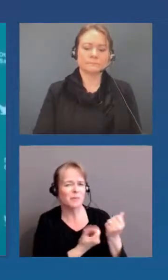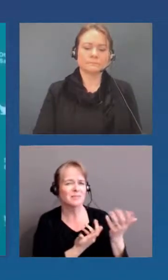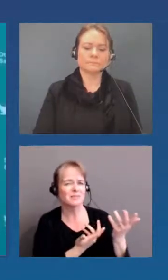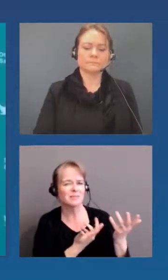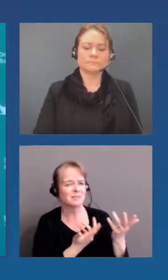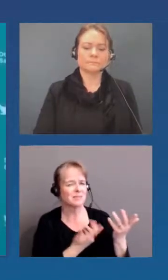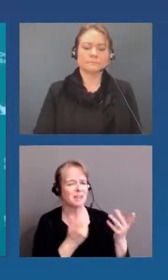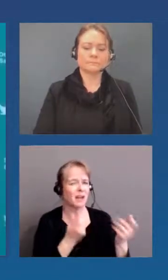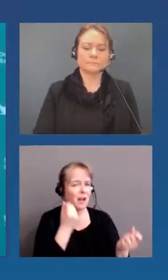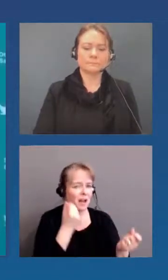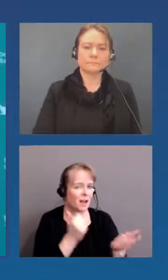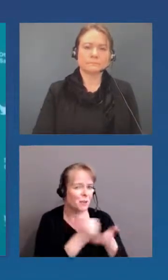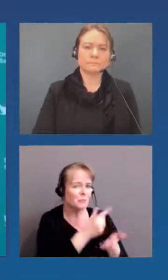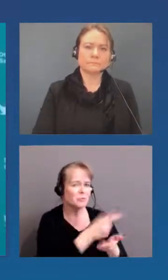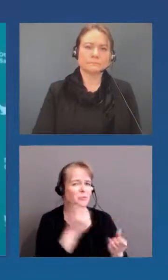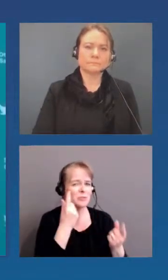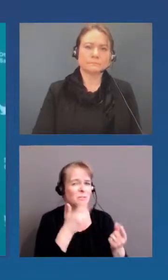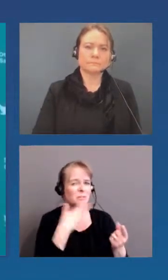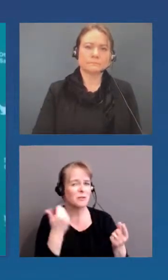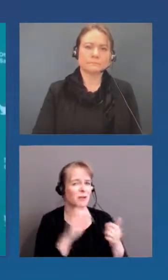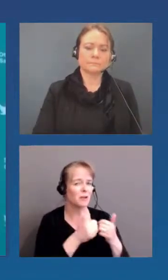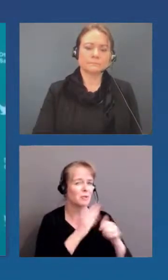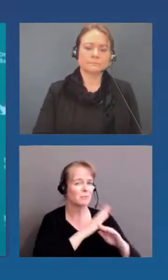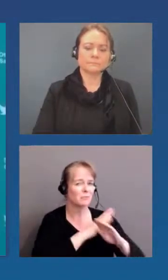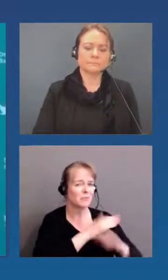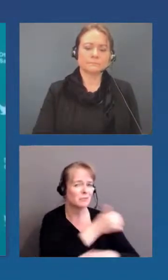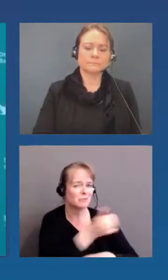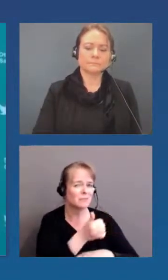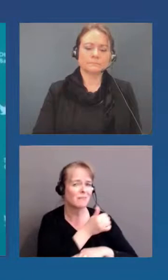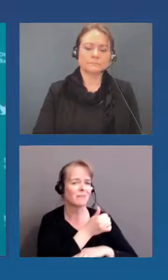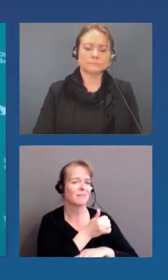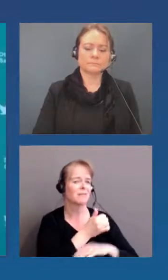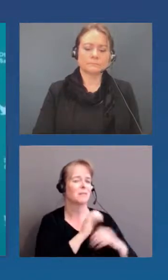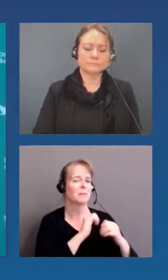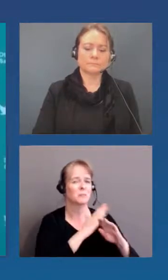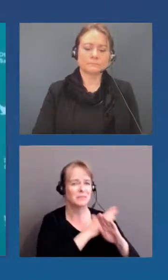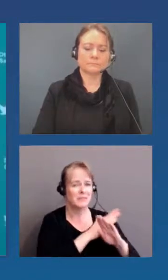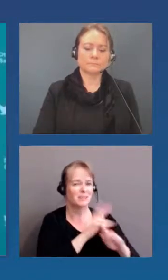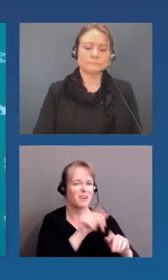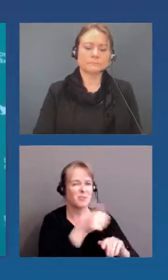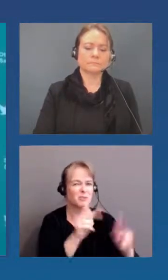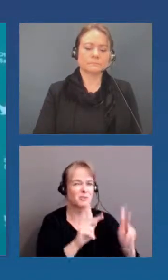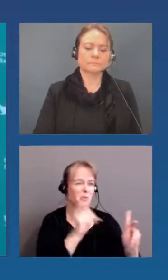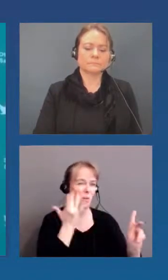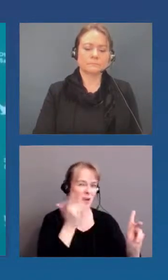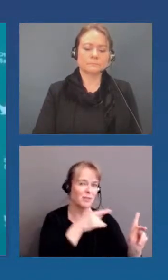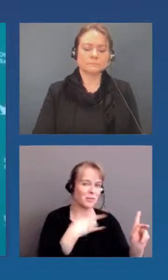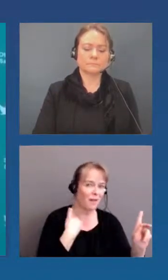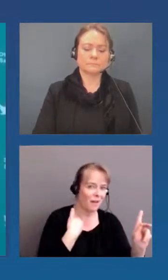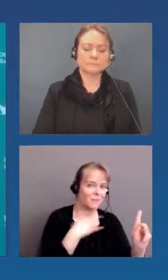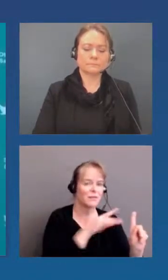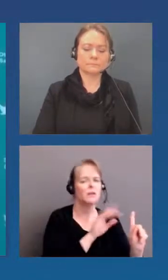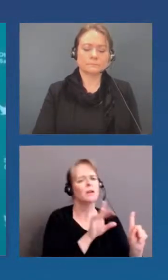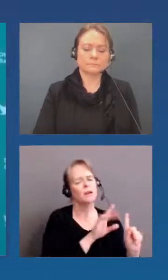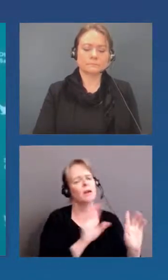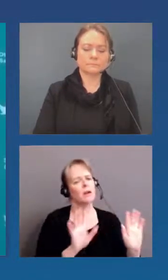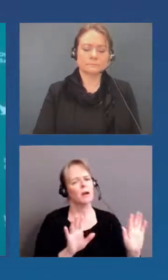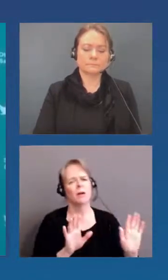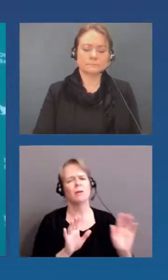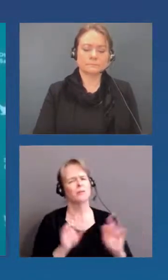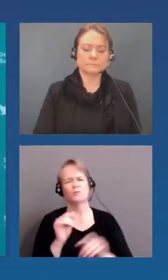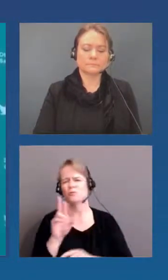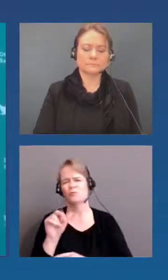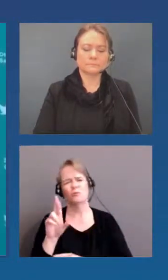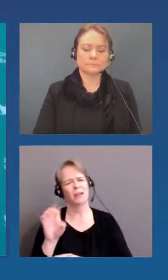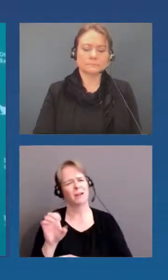and their contacts. We know that sometimes when things escalate to the point of abusive language, it can be a